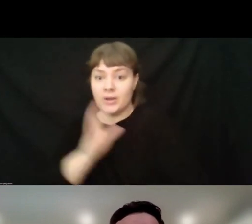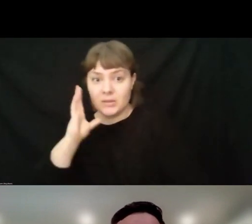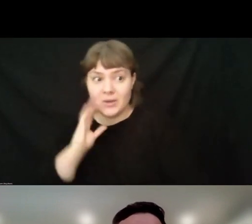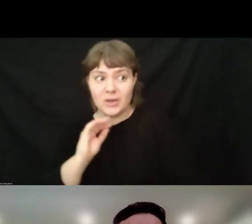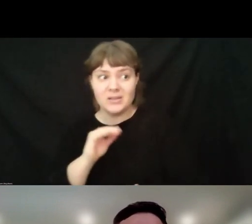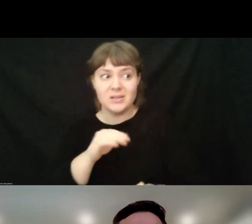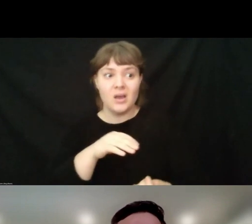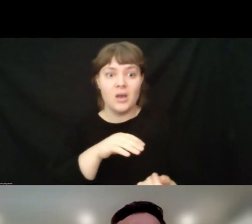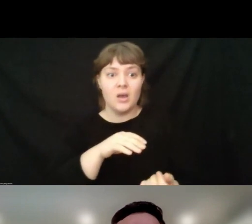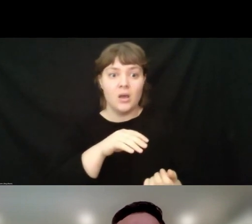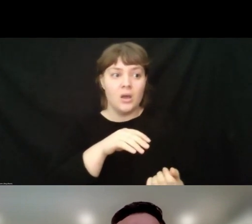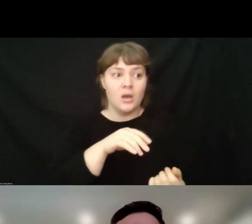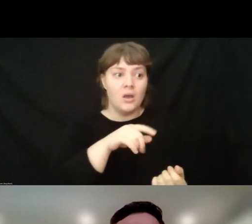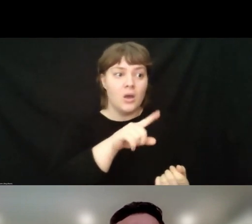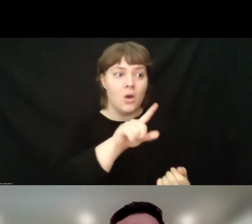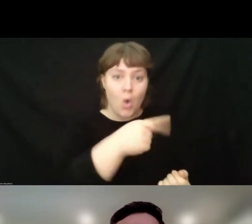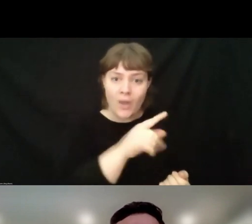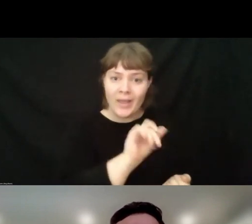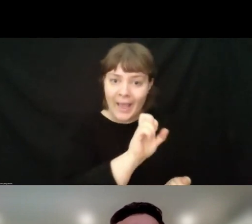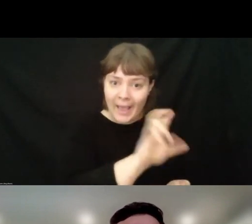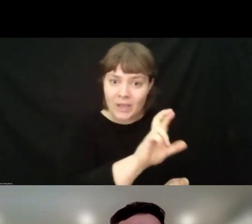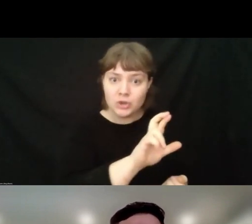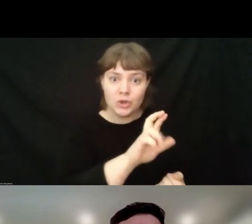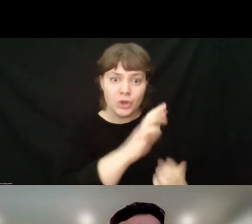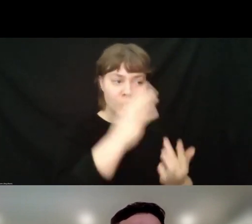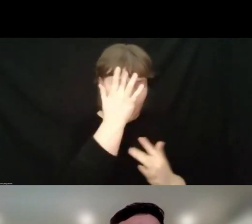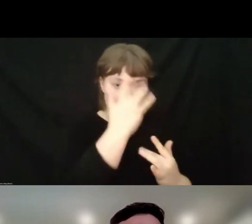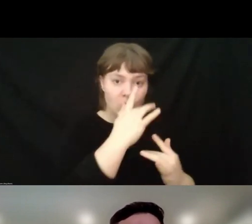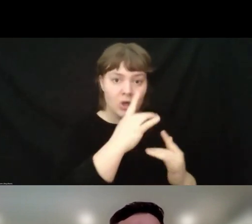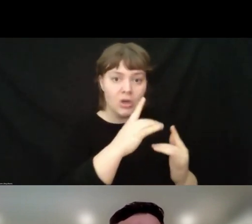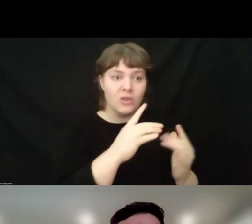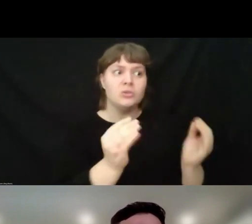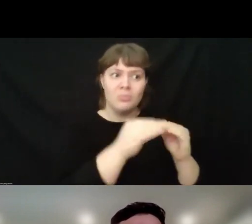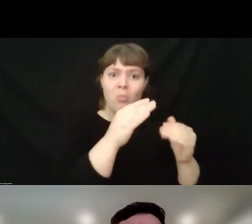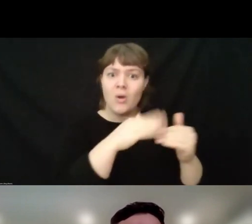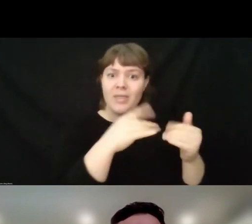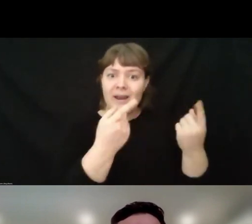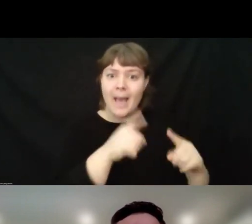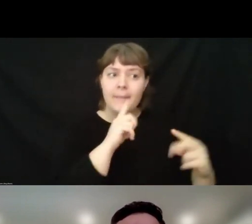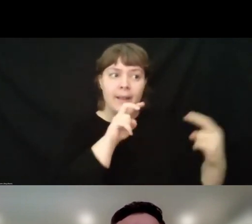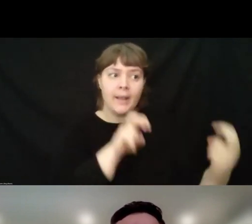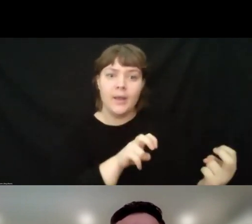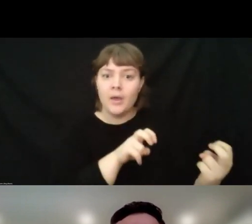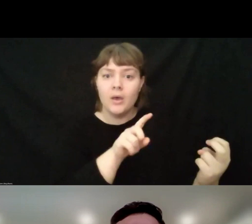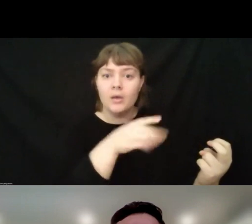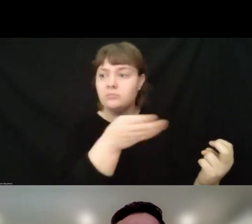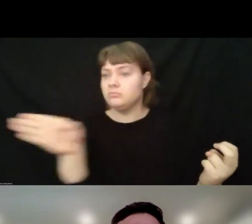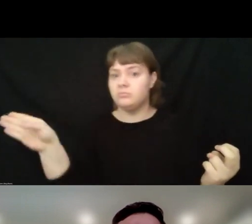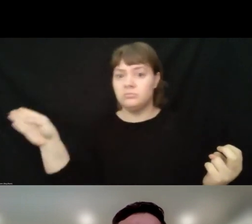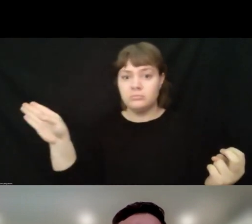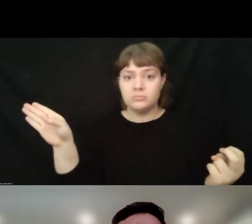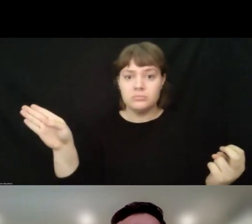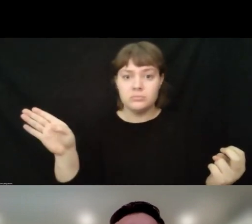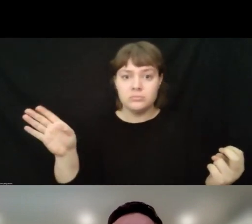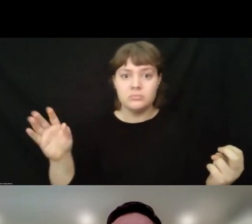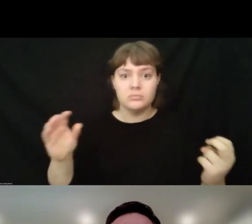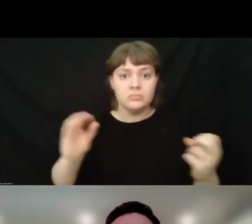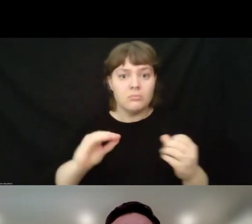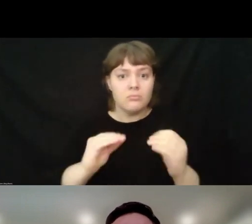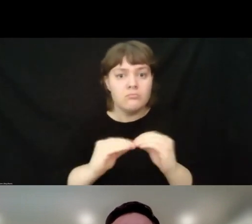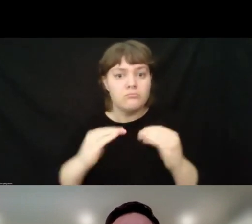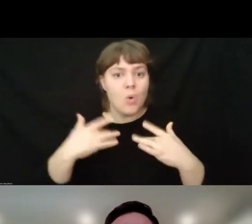much more to what's happening for our patients beyond just when they sit in front of me and talk about the cancer aspect of it, has